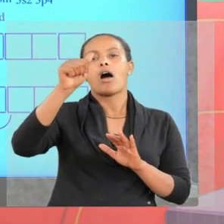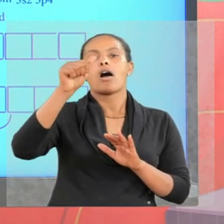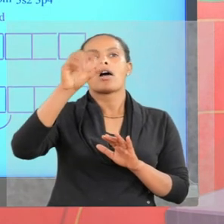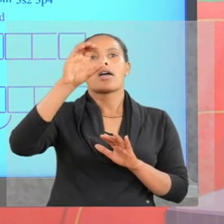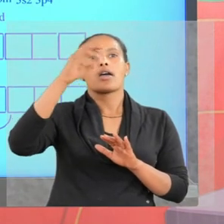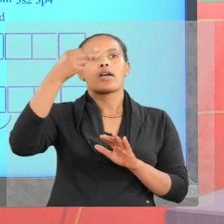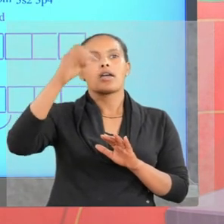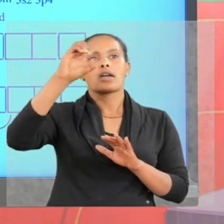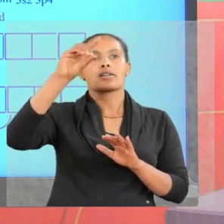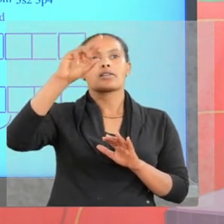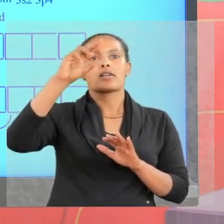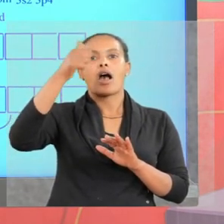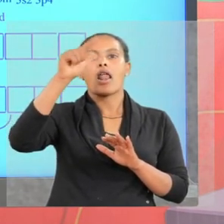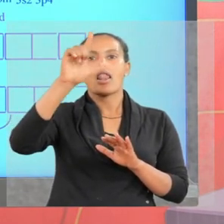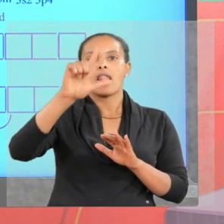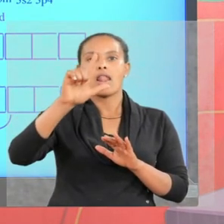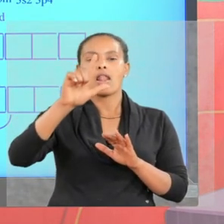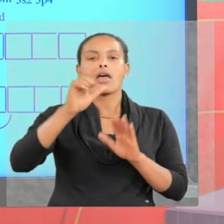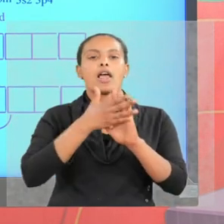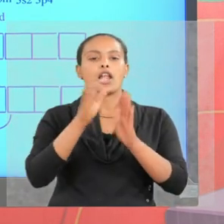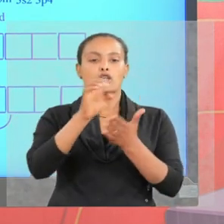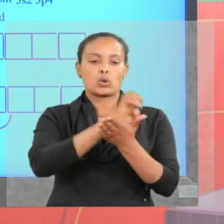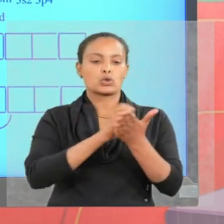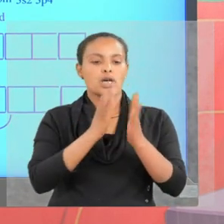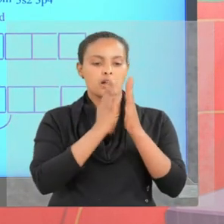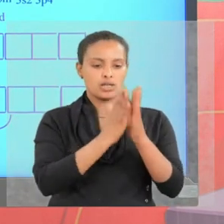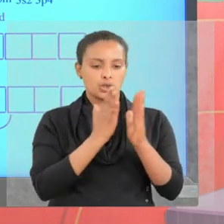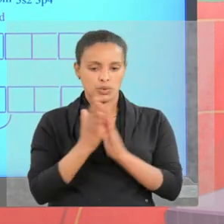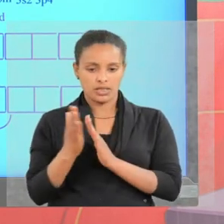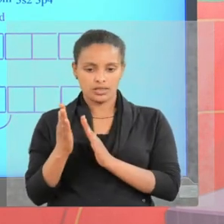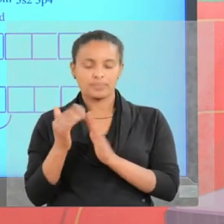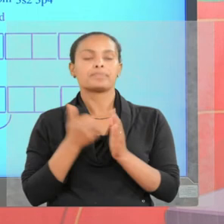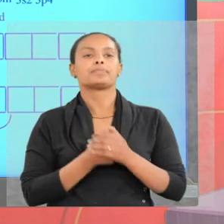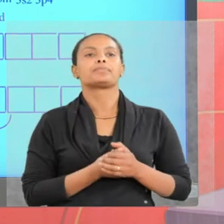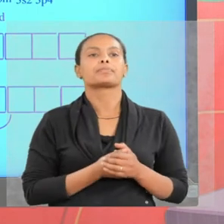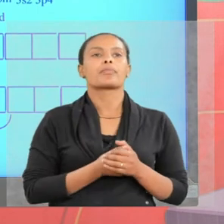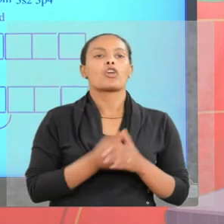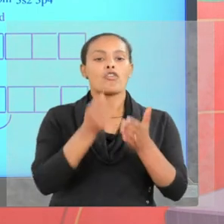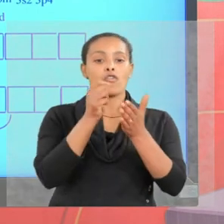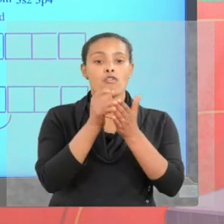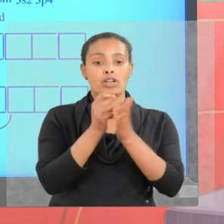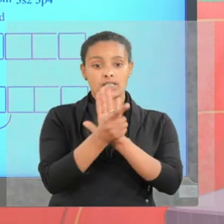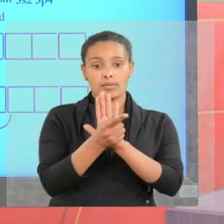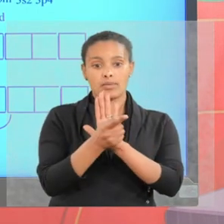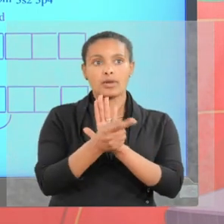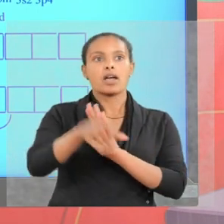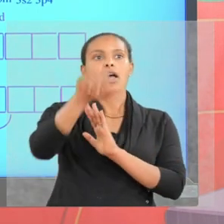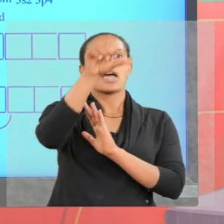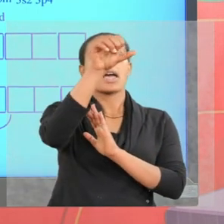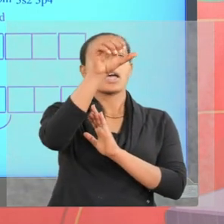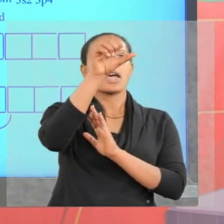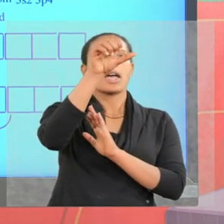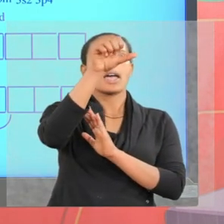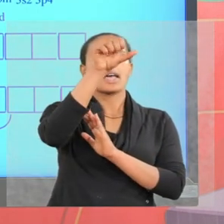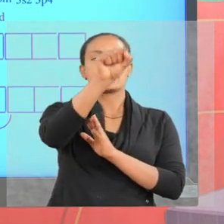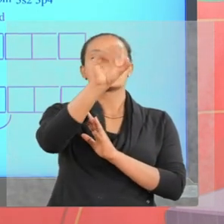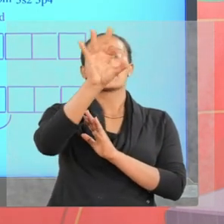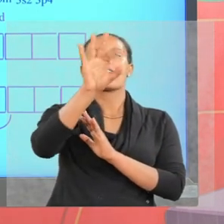octahedral electronic arrangement. For example,